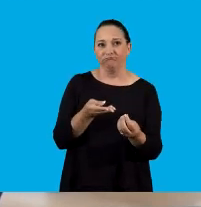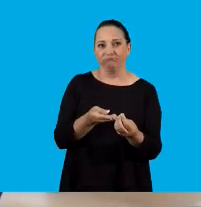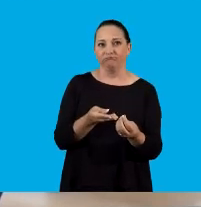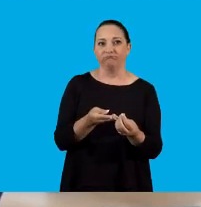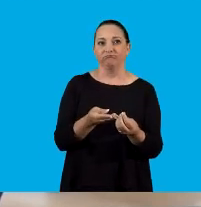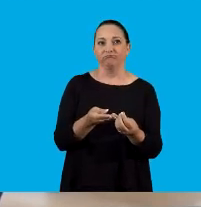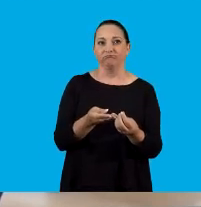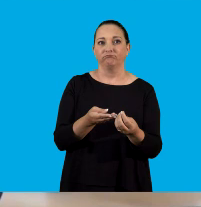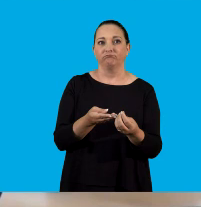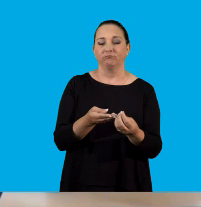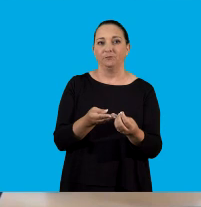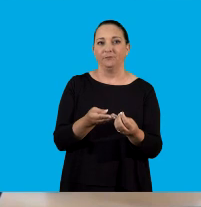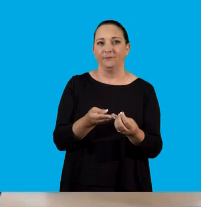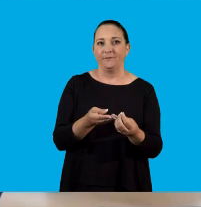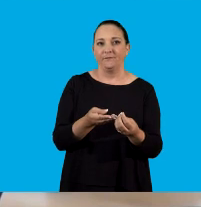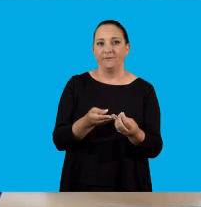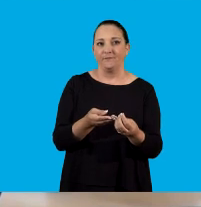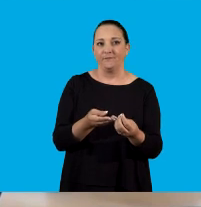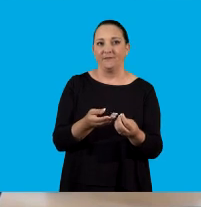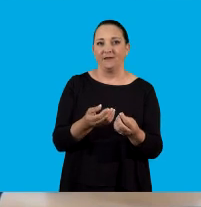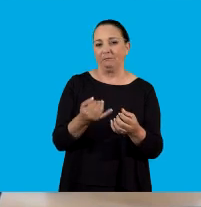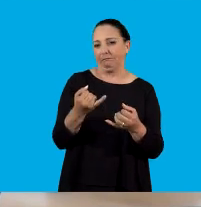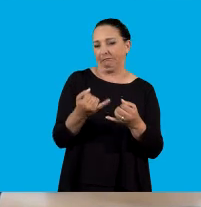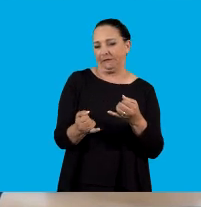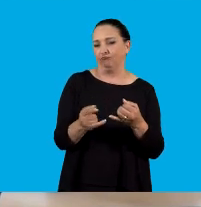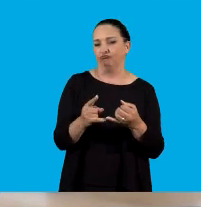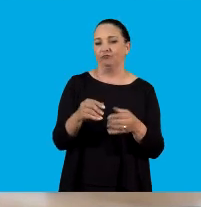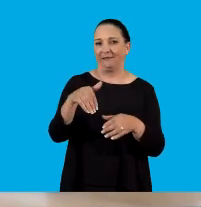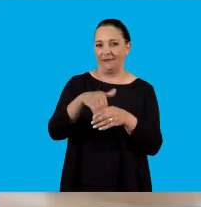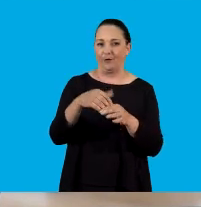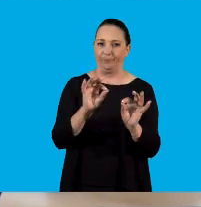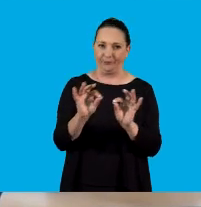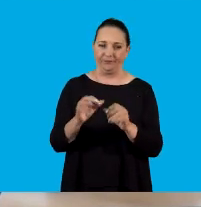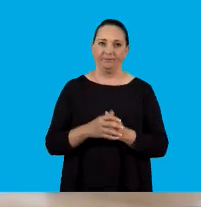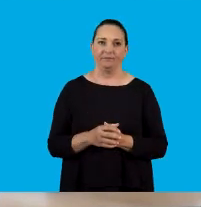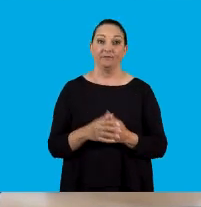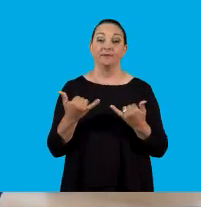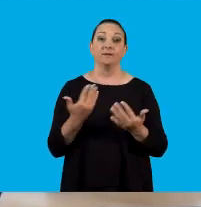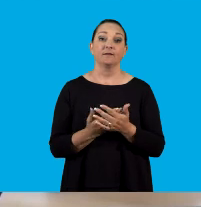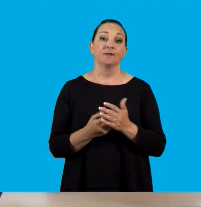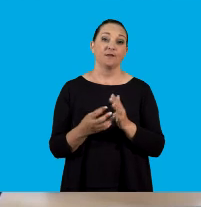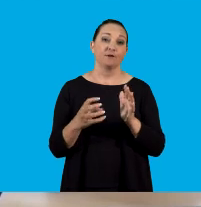product is less or is having less of defects. So with that being said,